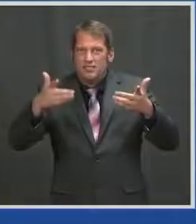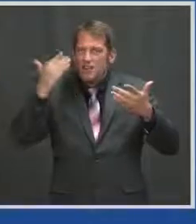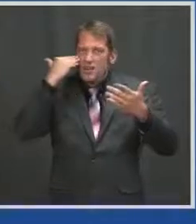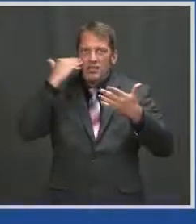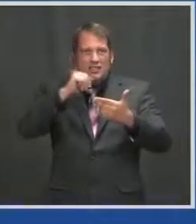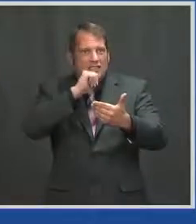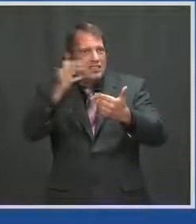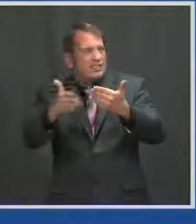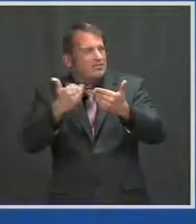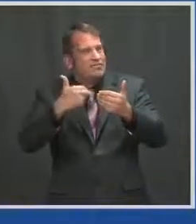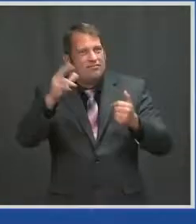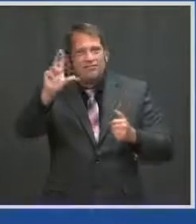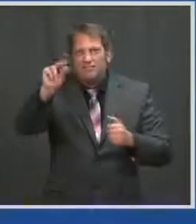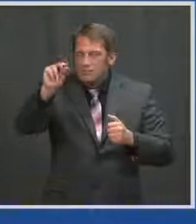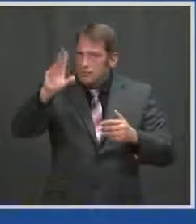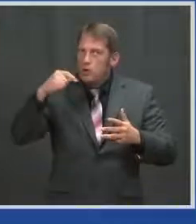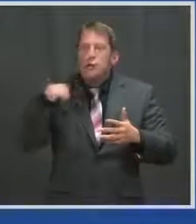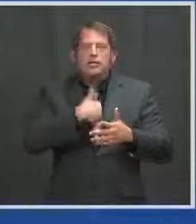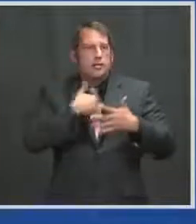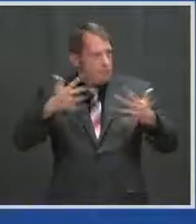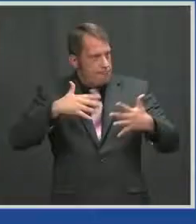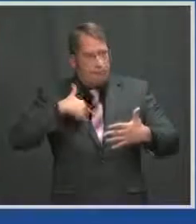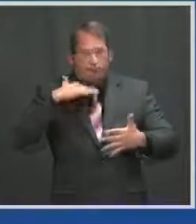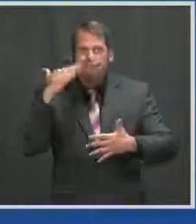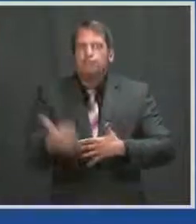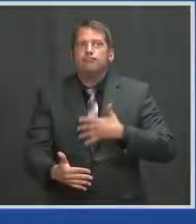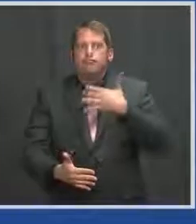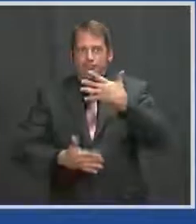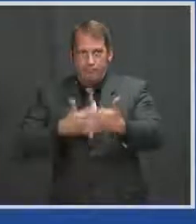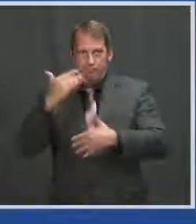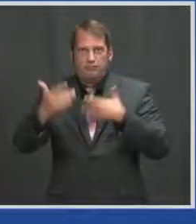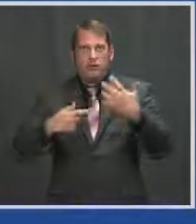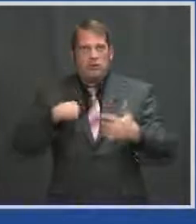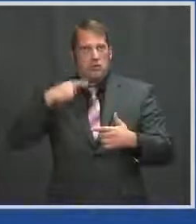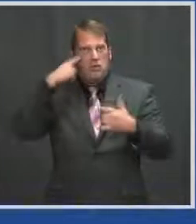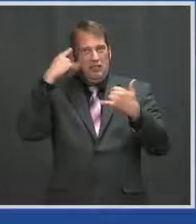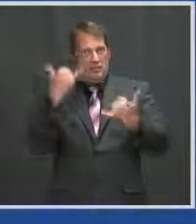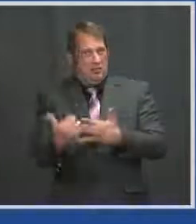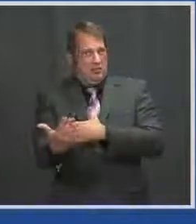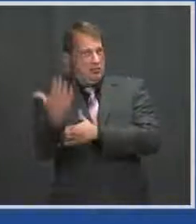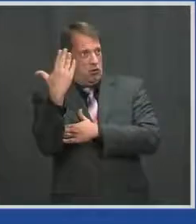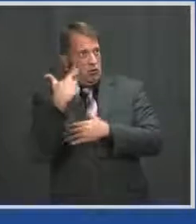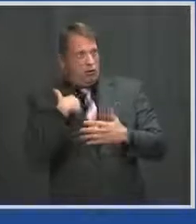more rapidly than I thought we would. This morning we learned that our economy created